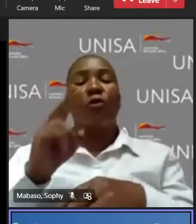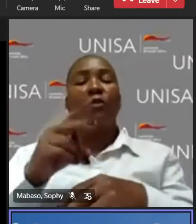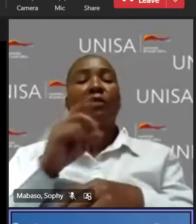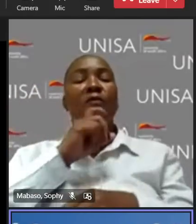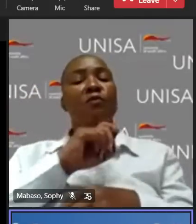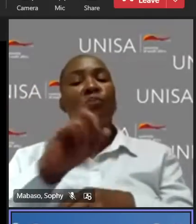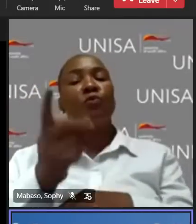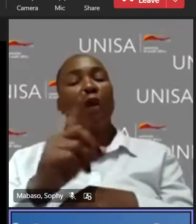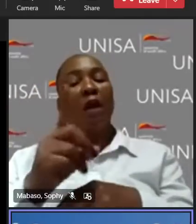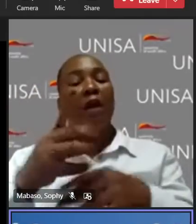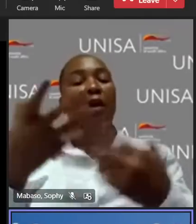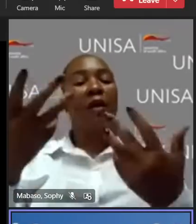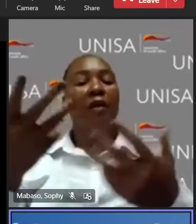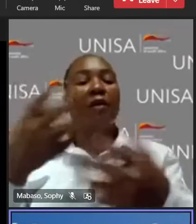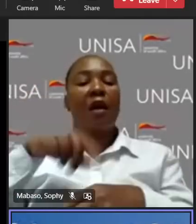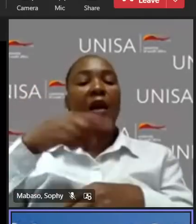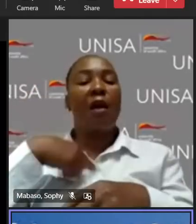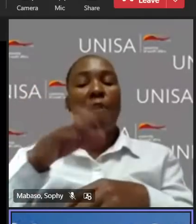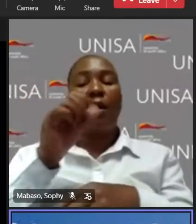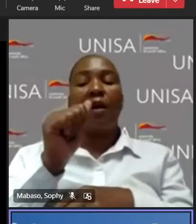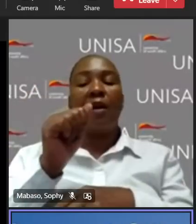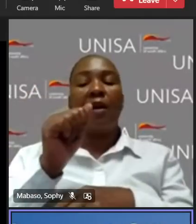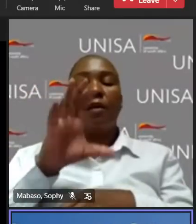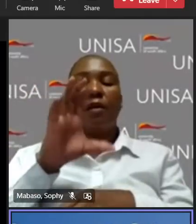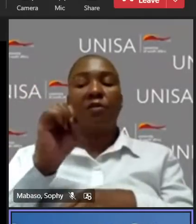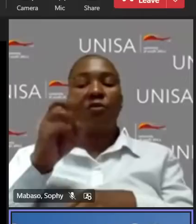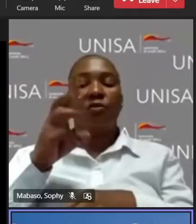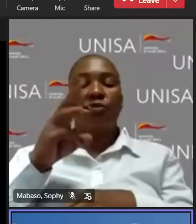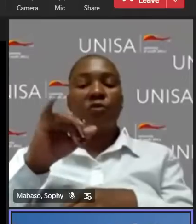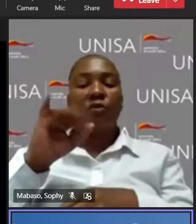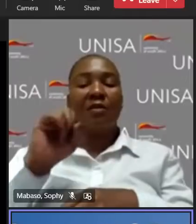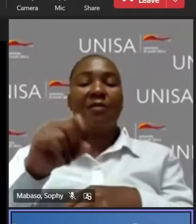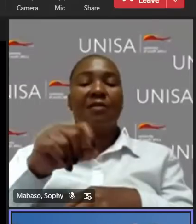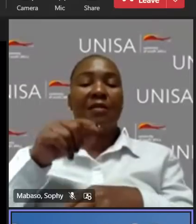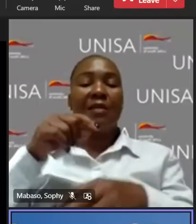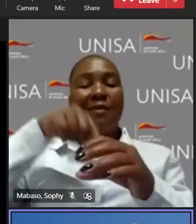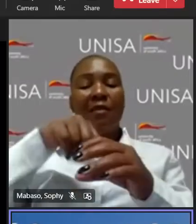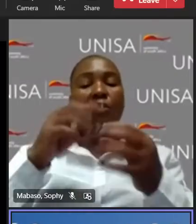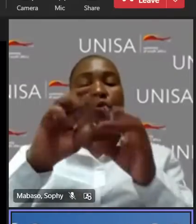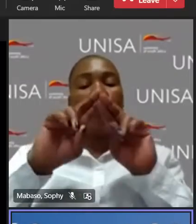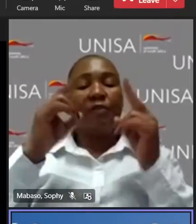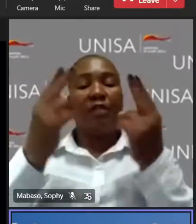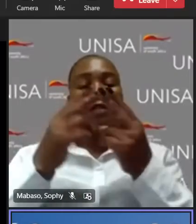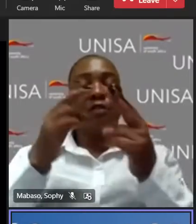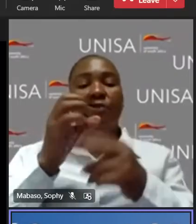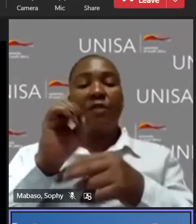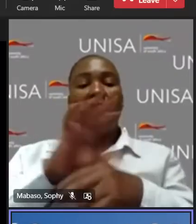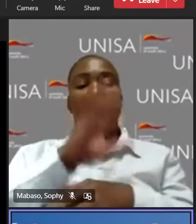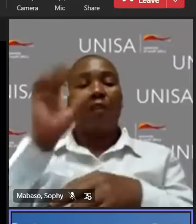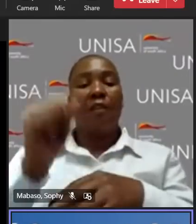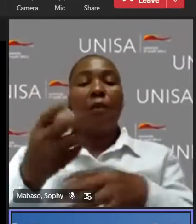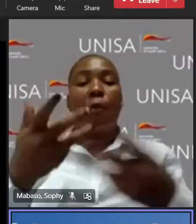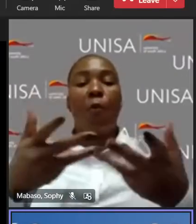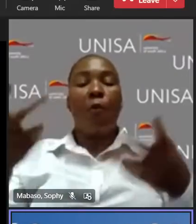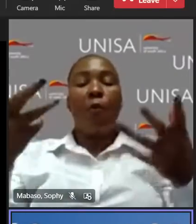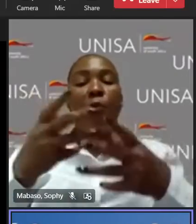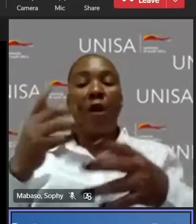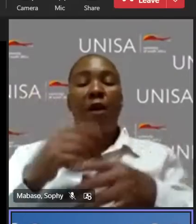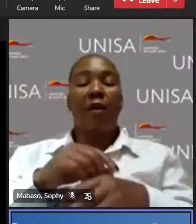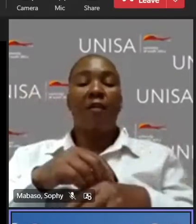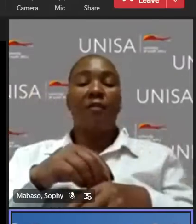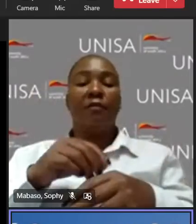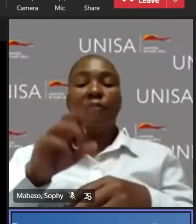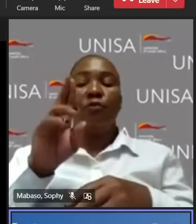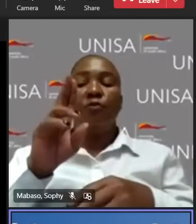use our ACSuite unit within Unisa. That's where Mr. Nkuna is positioned actually. If they